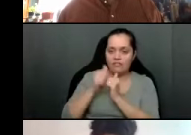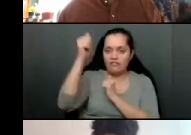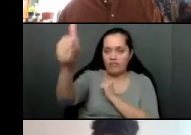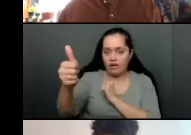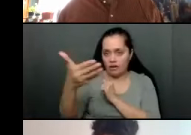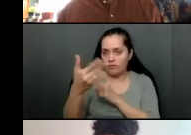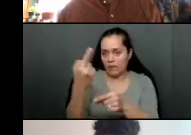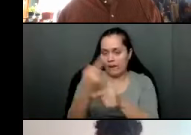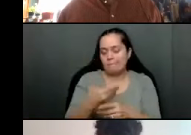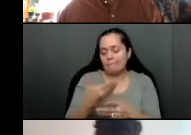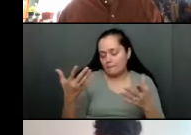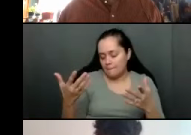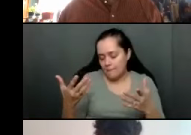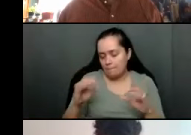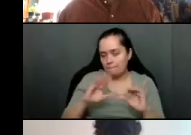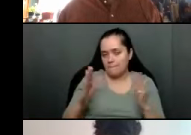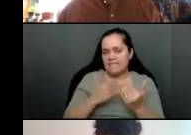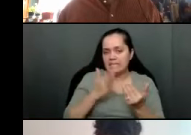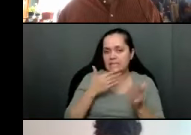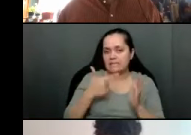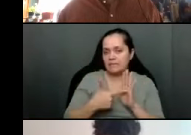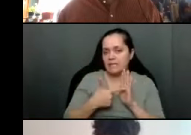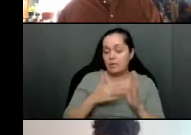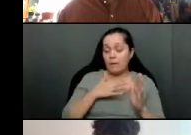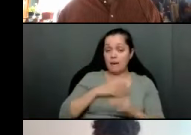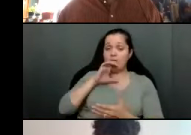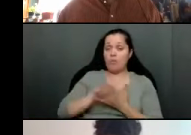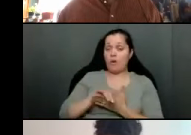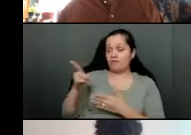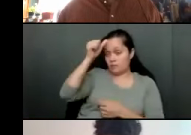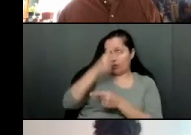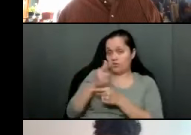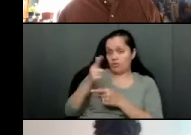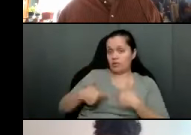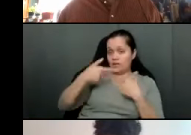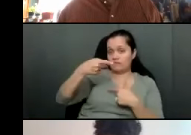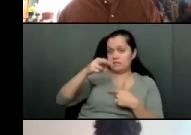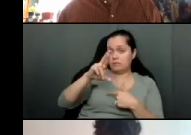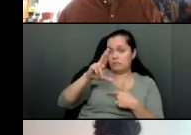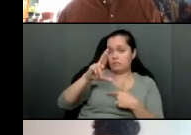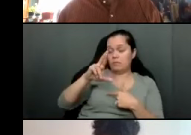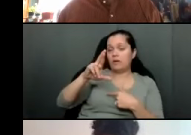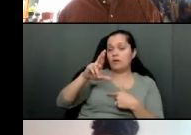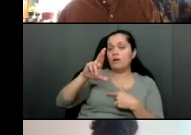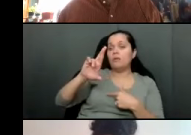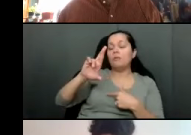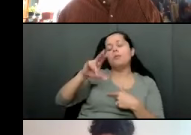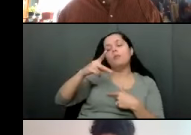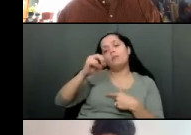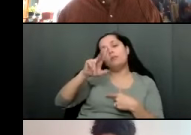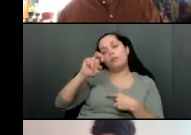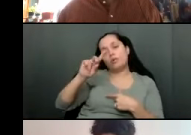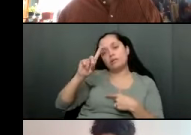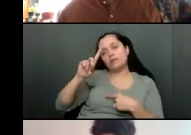All right, just an easy example. My wife's brother lives in Portland, Oregon. My brother lives